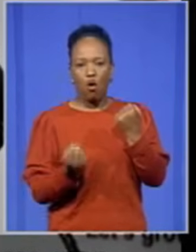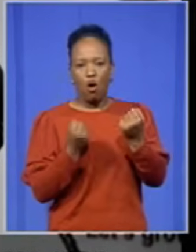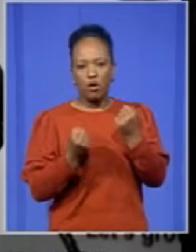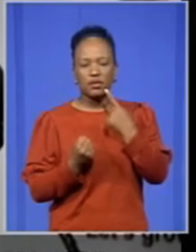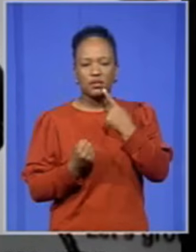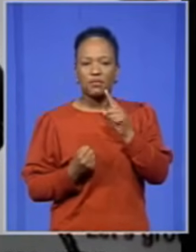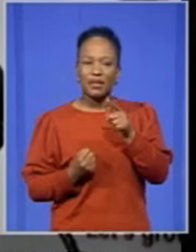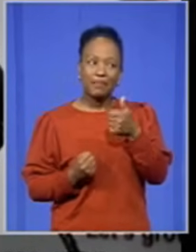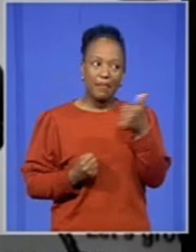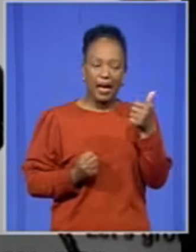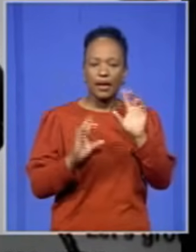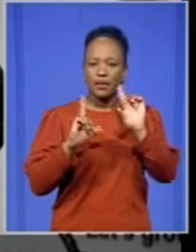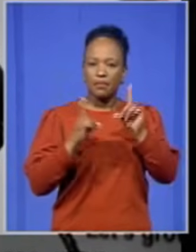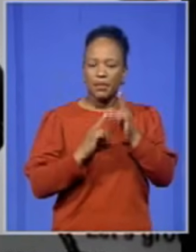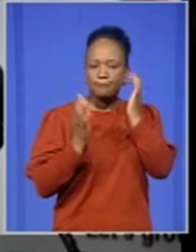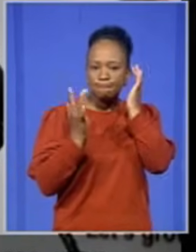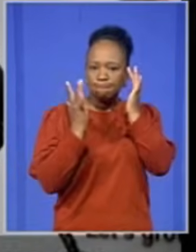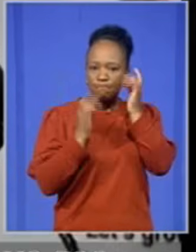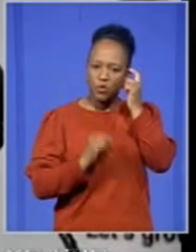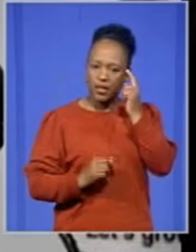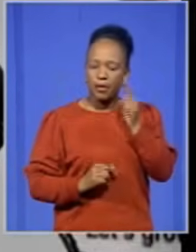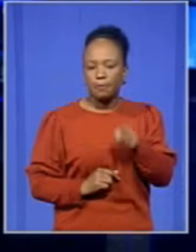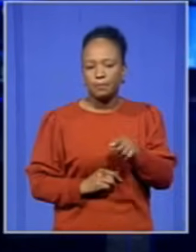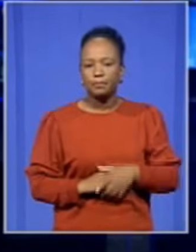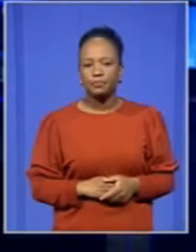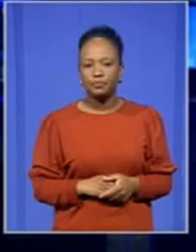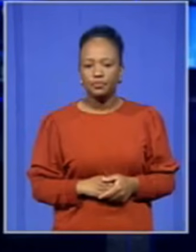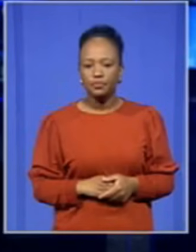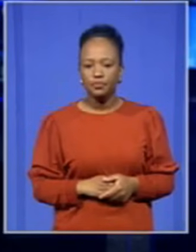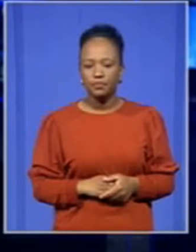the department for reconsideration.